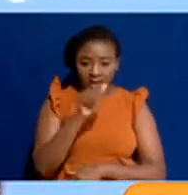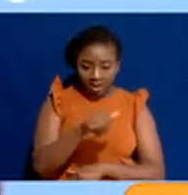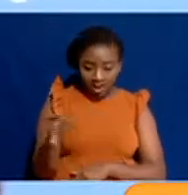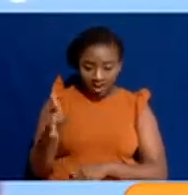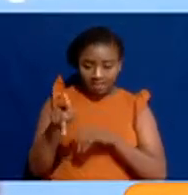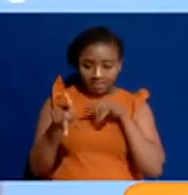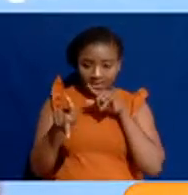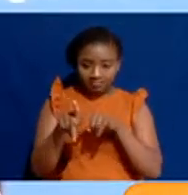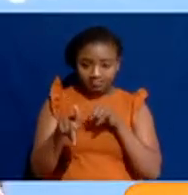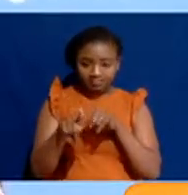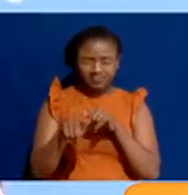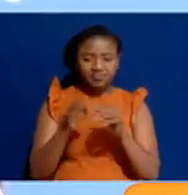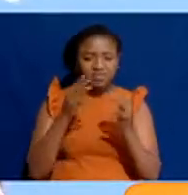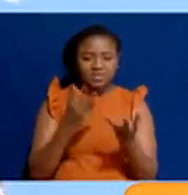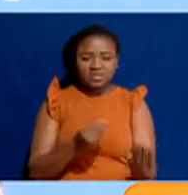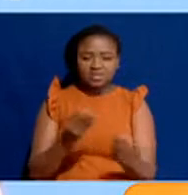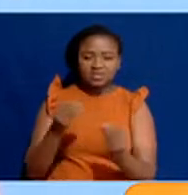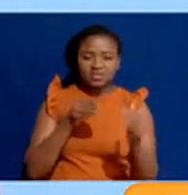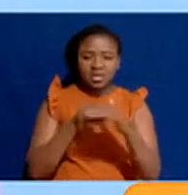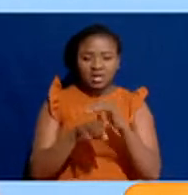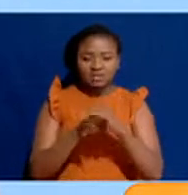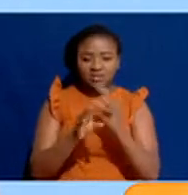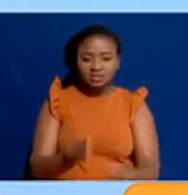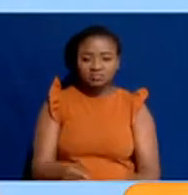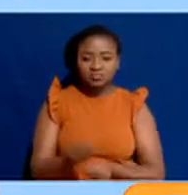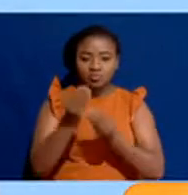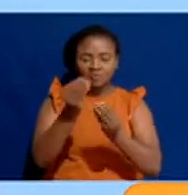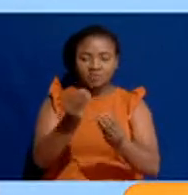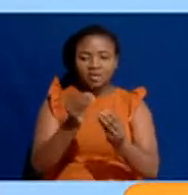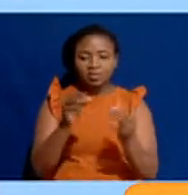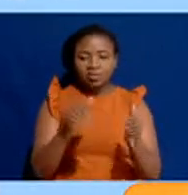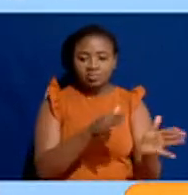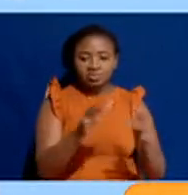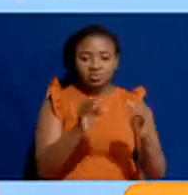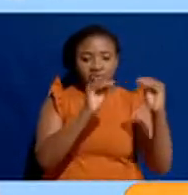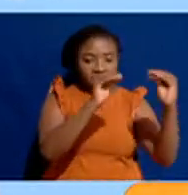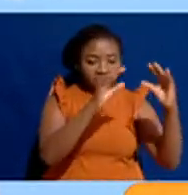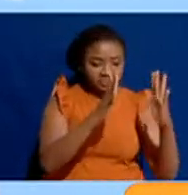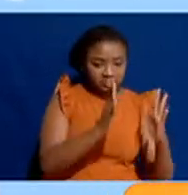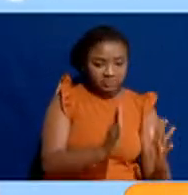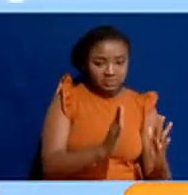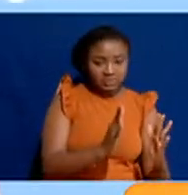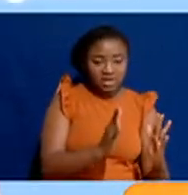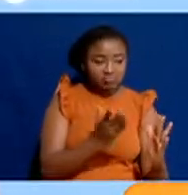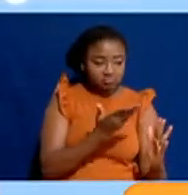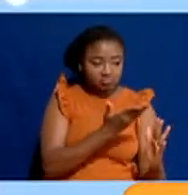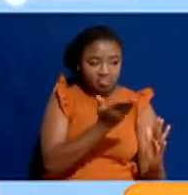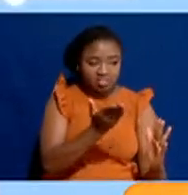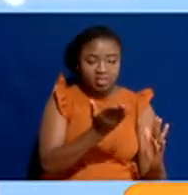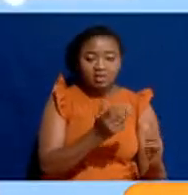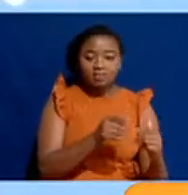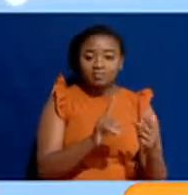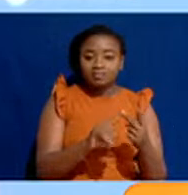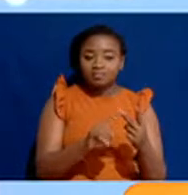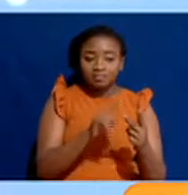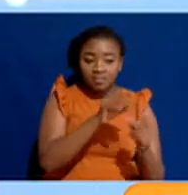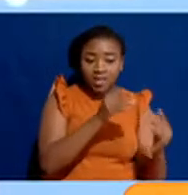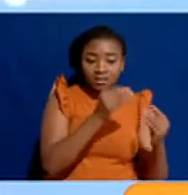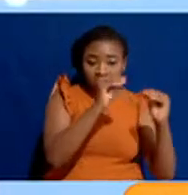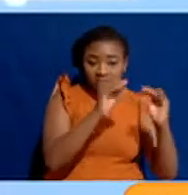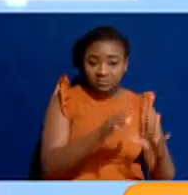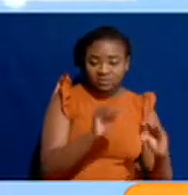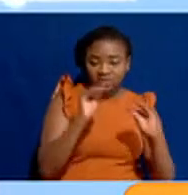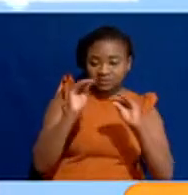This digital app can give the opportunity to teachers who are here today to teach